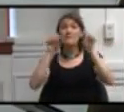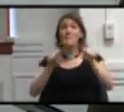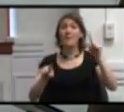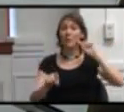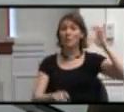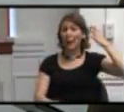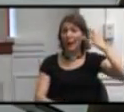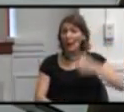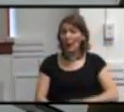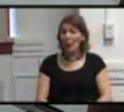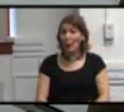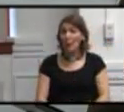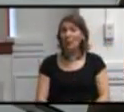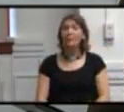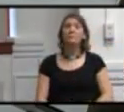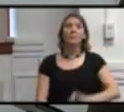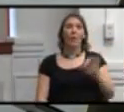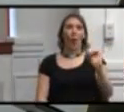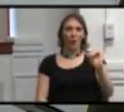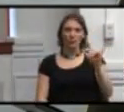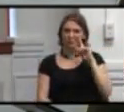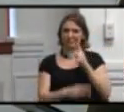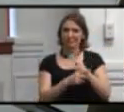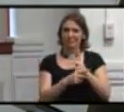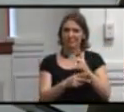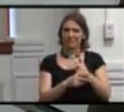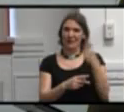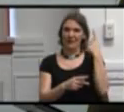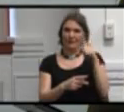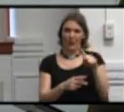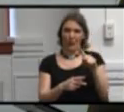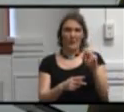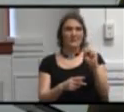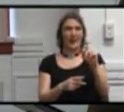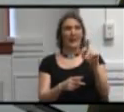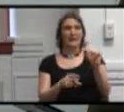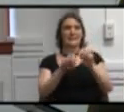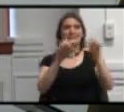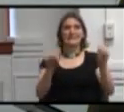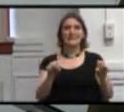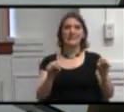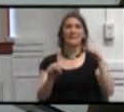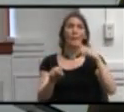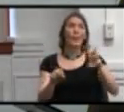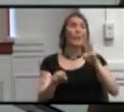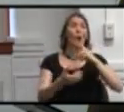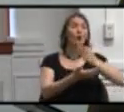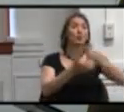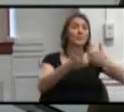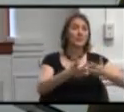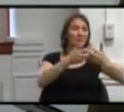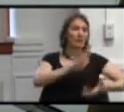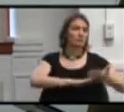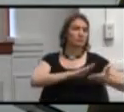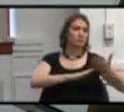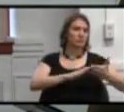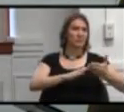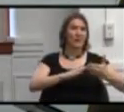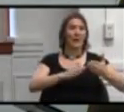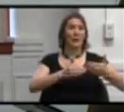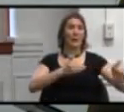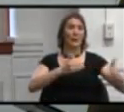WTSA, and it also has our SCADA system, which remotely controls our water treatment plant and operates